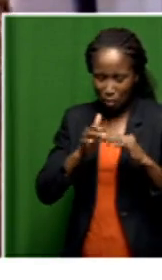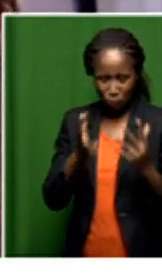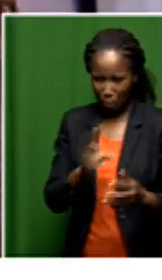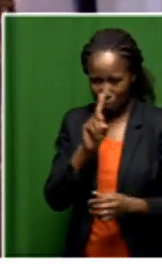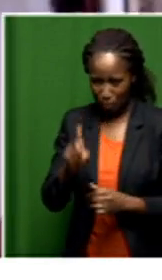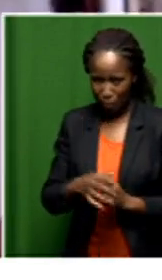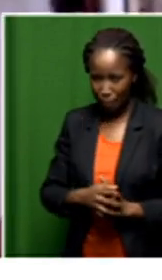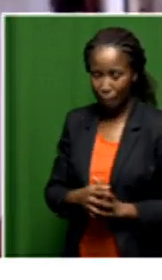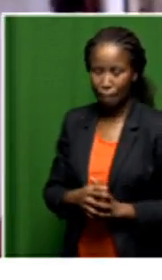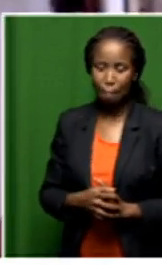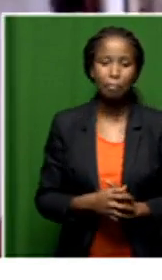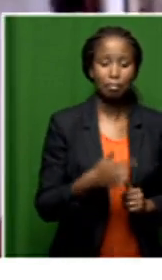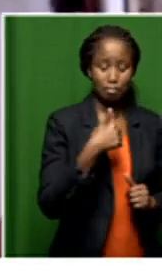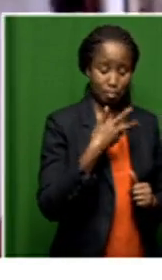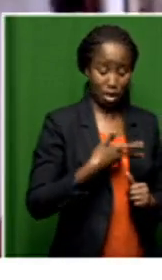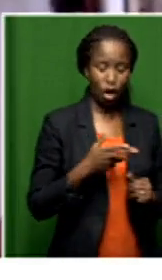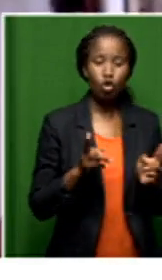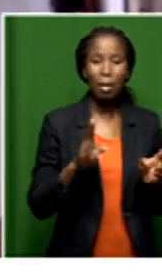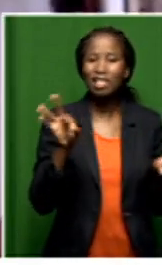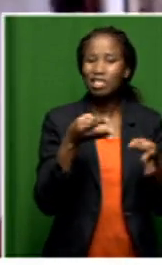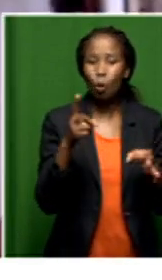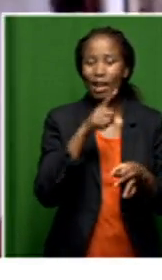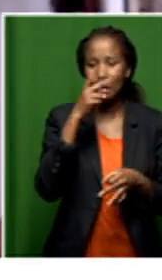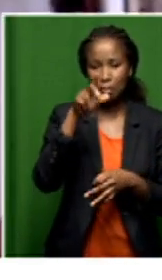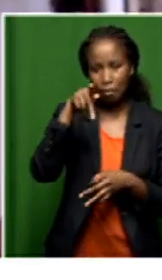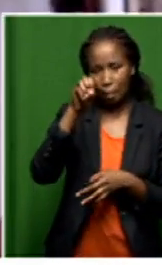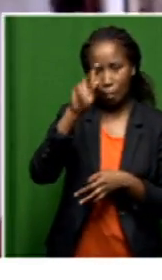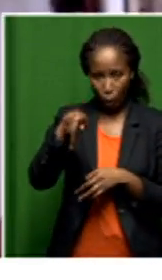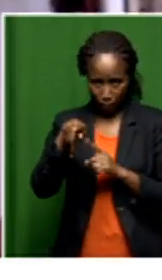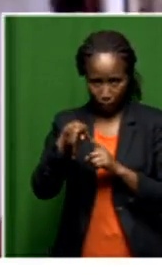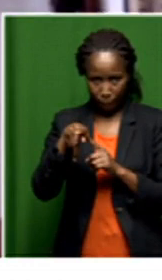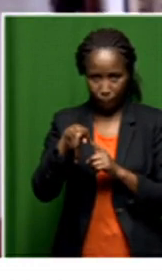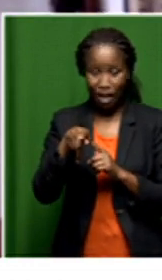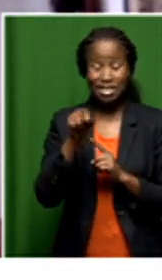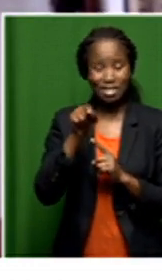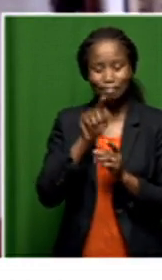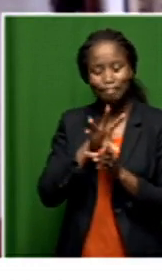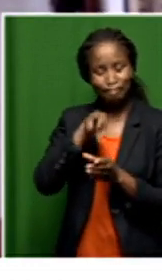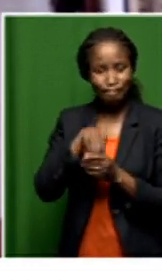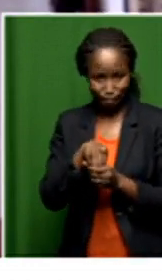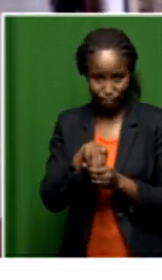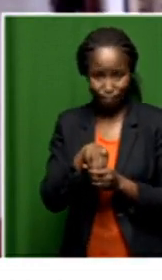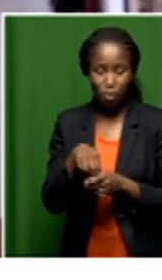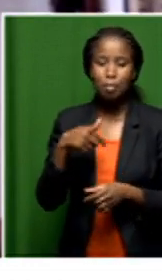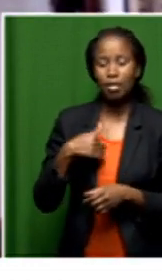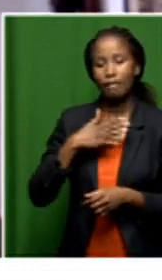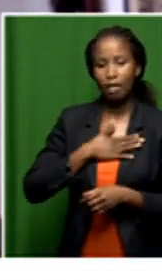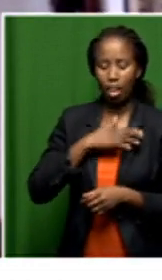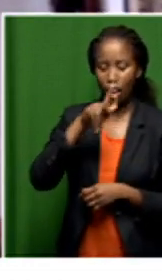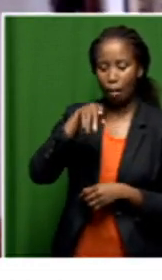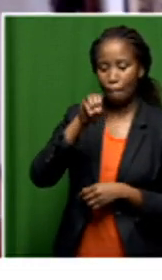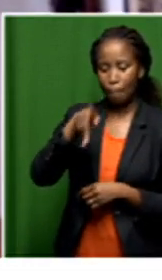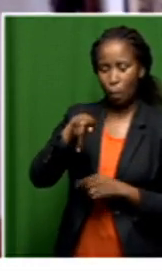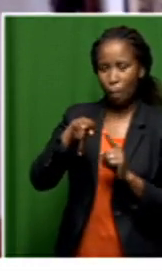So I'm fully a pop artist, and I think pop is an inspiring genre. I personally feel like pop is very,